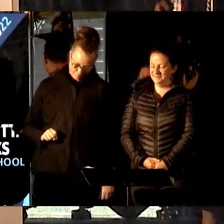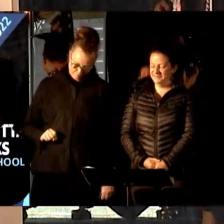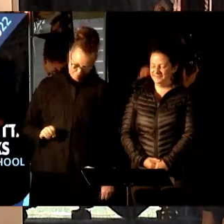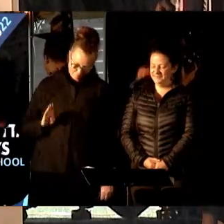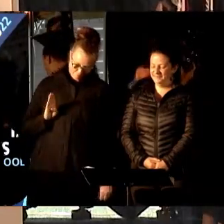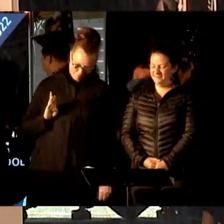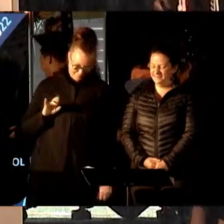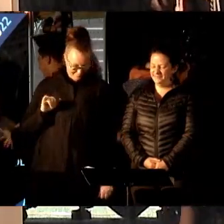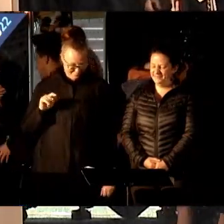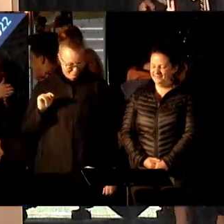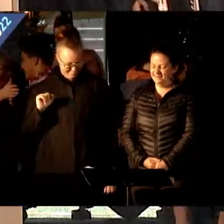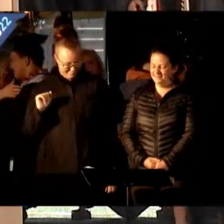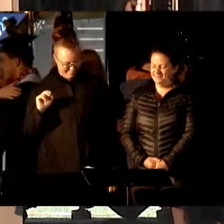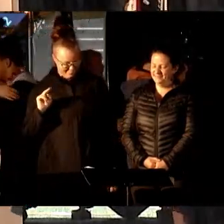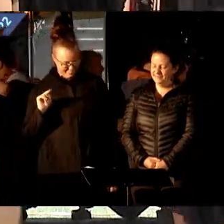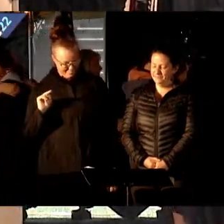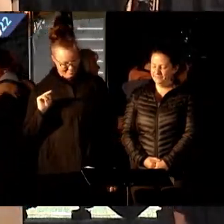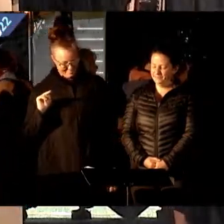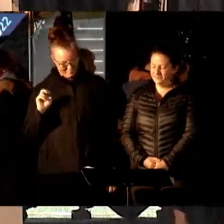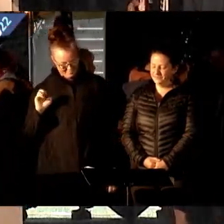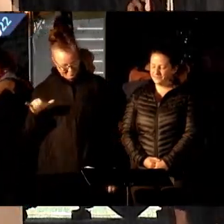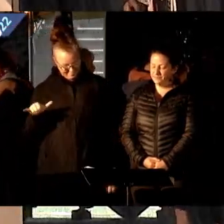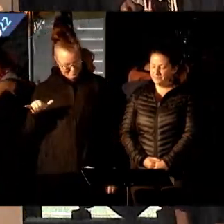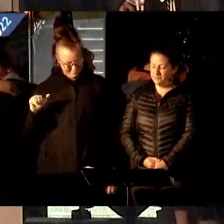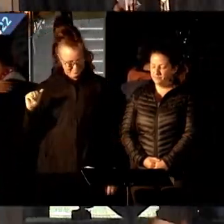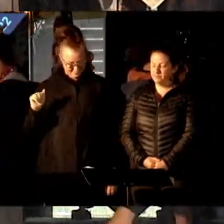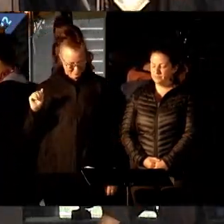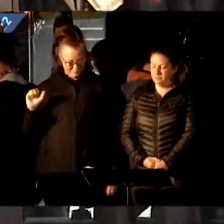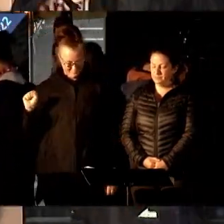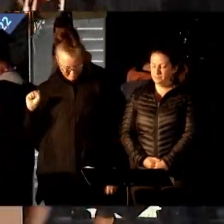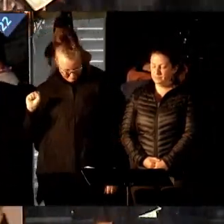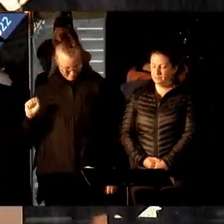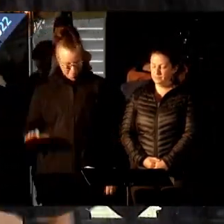Brittany Alexa Soria Mejia.